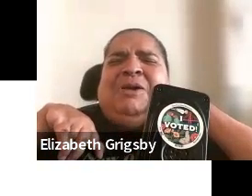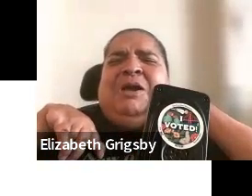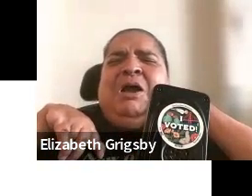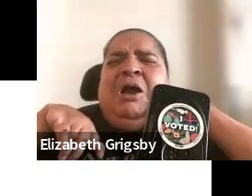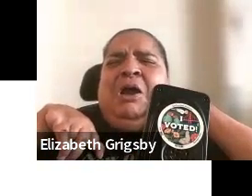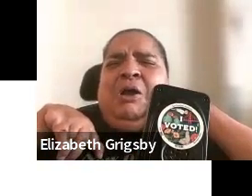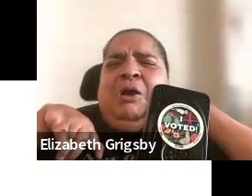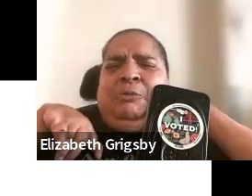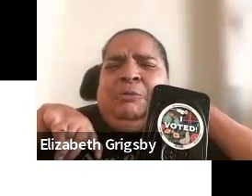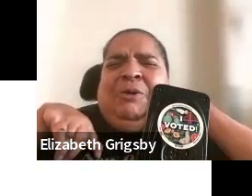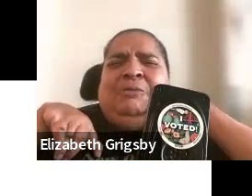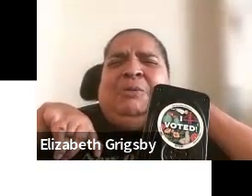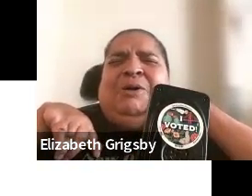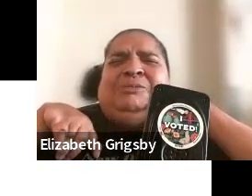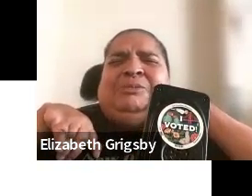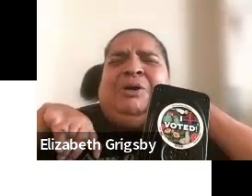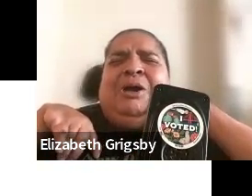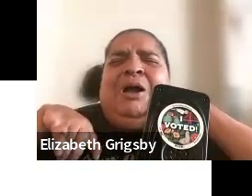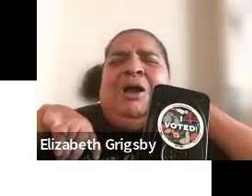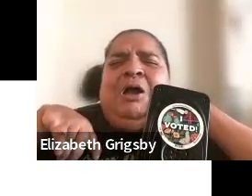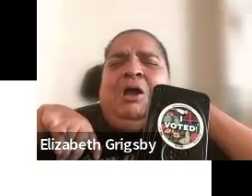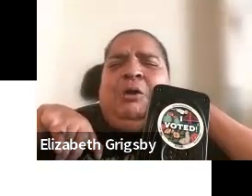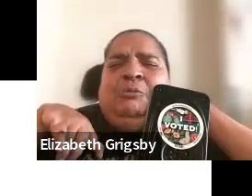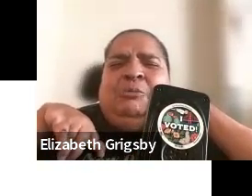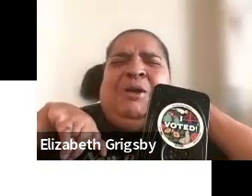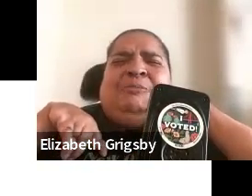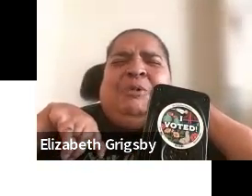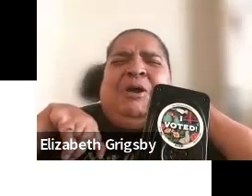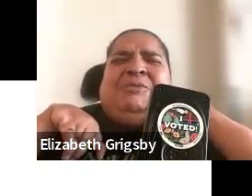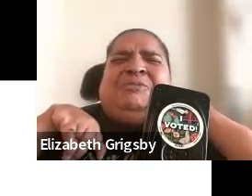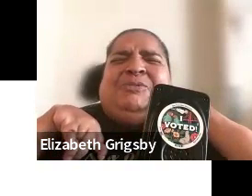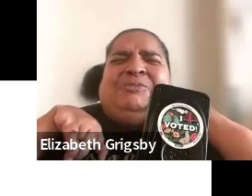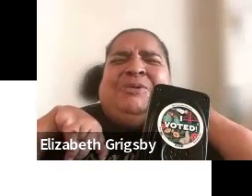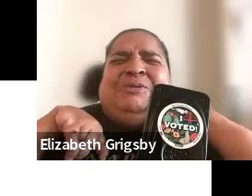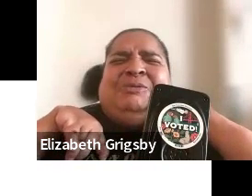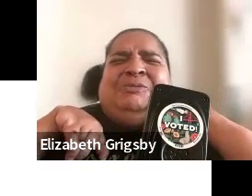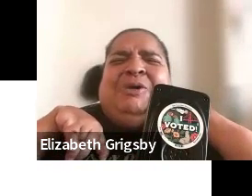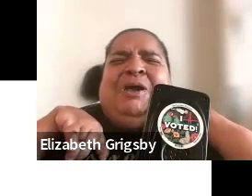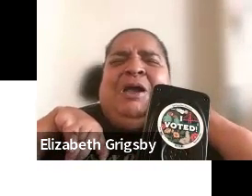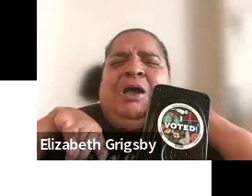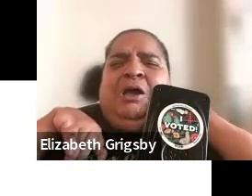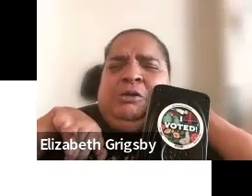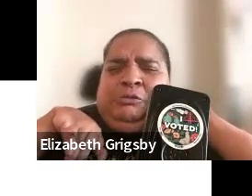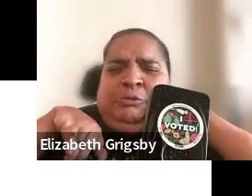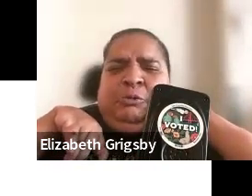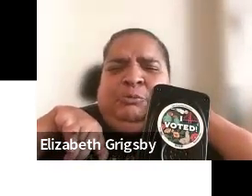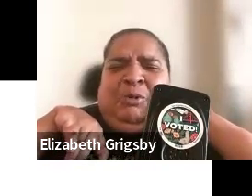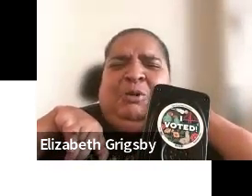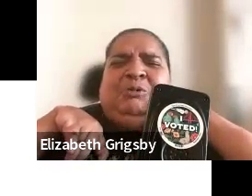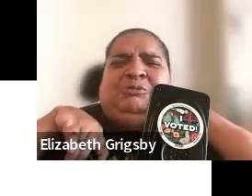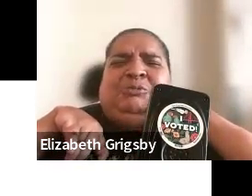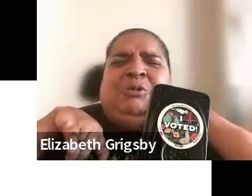why we want Great Crisis Center